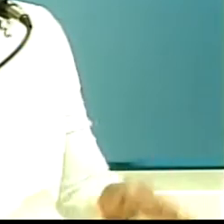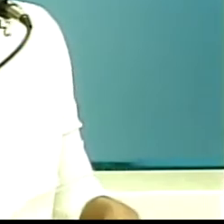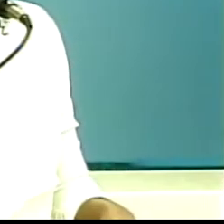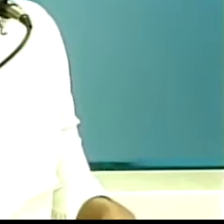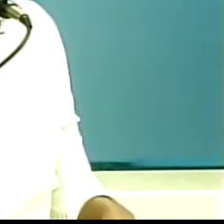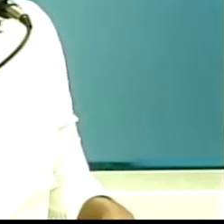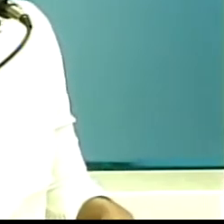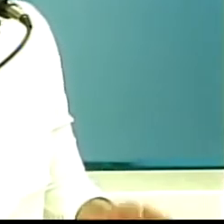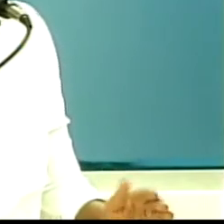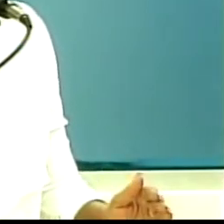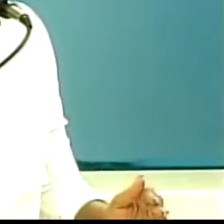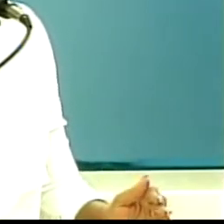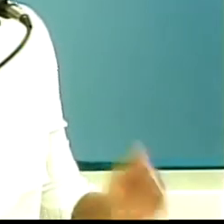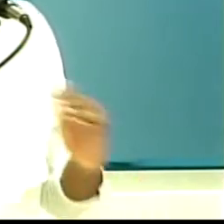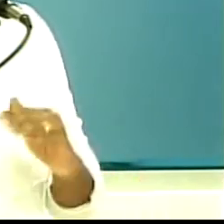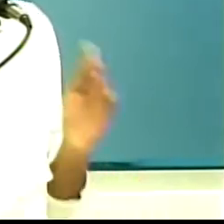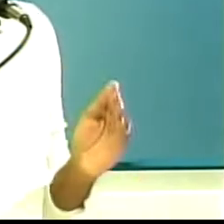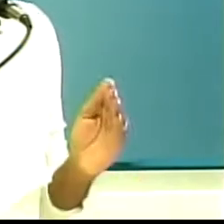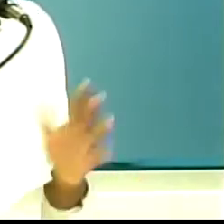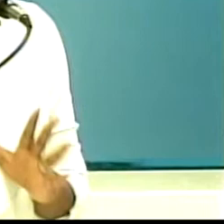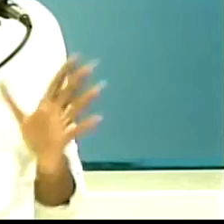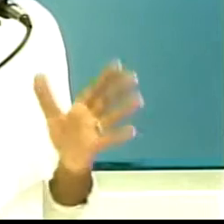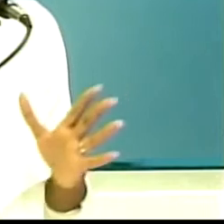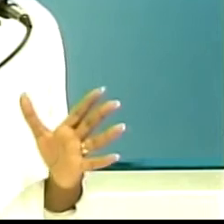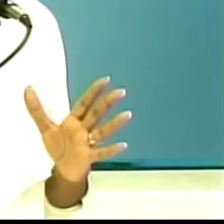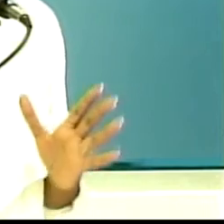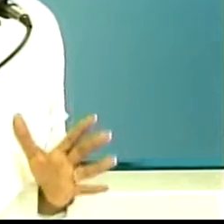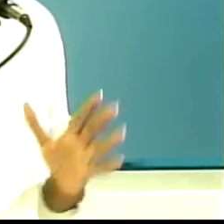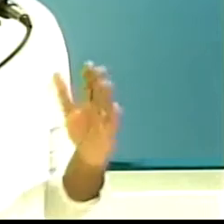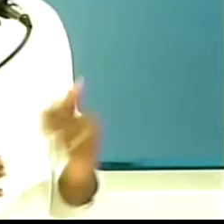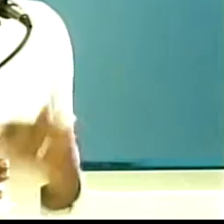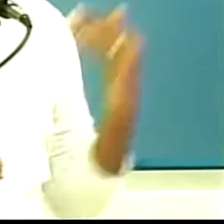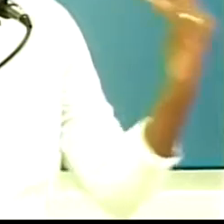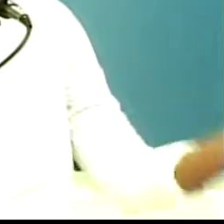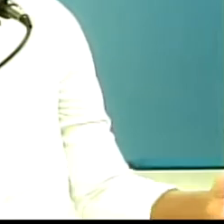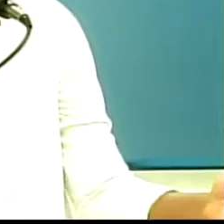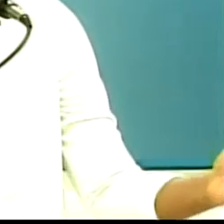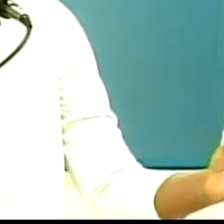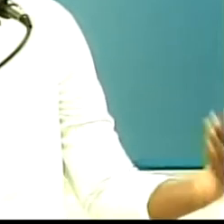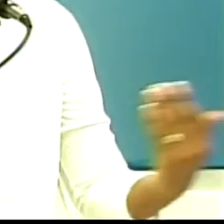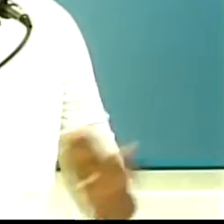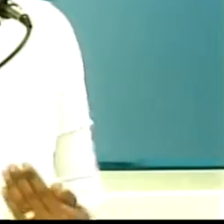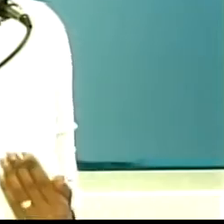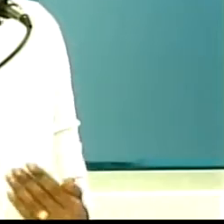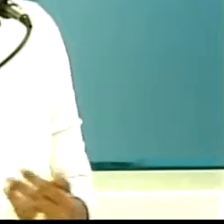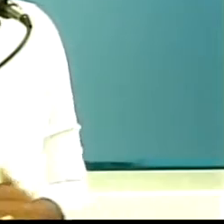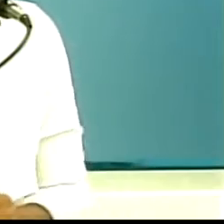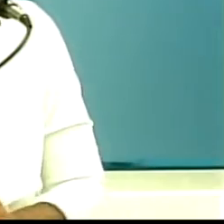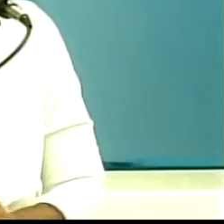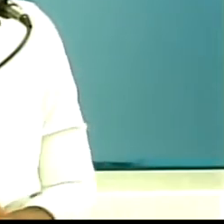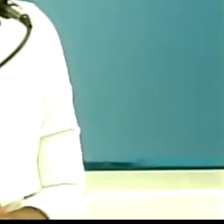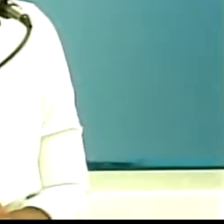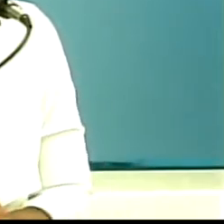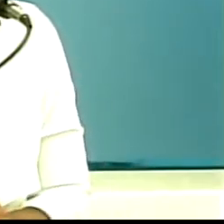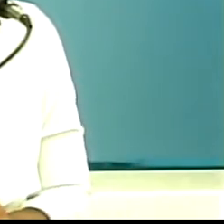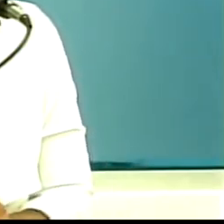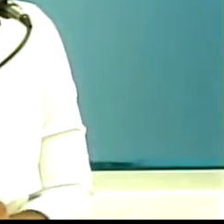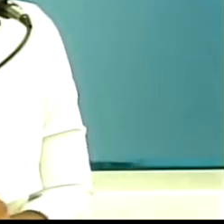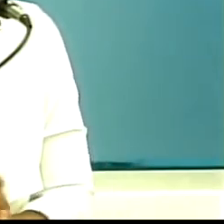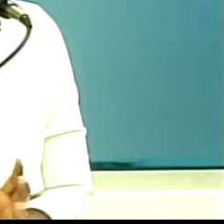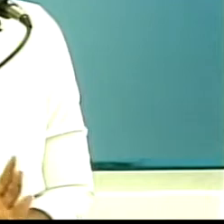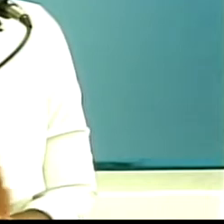crazy, but you want to, you know, decide sometimes I'm going to step out a bit here, because if you don't, then you